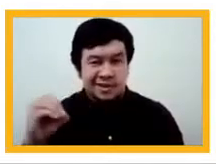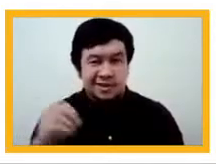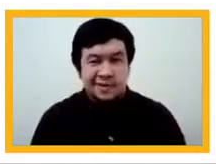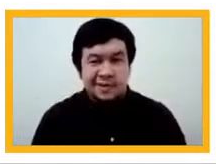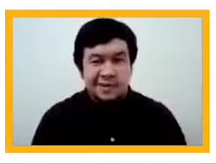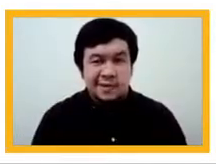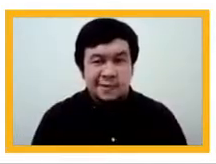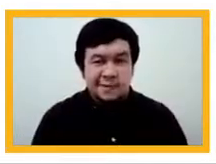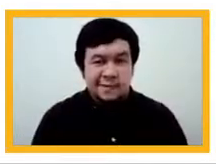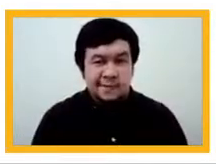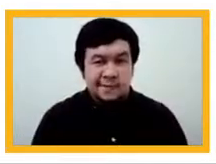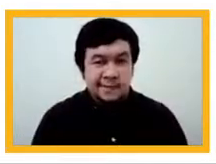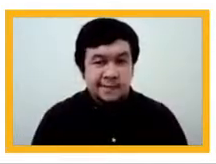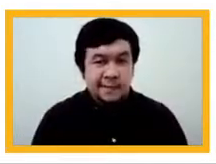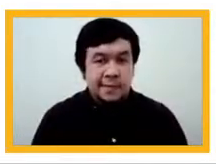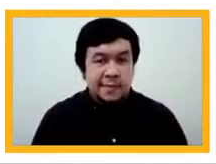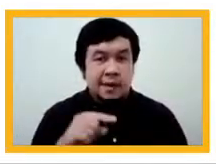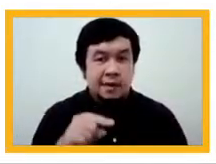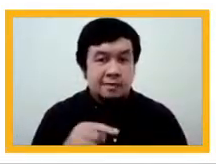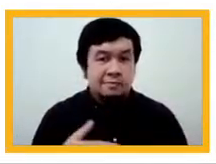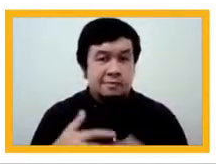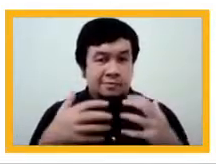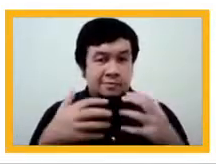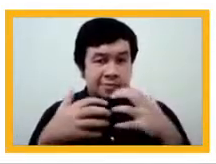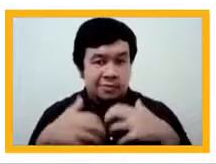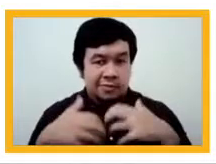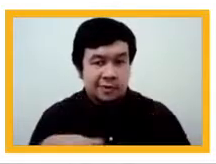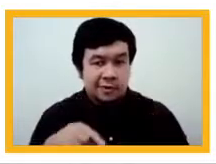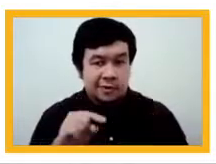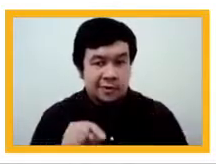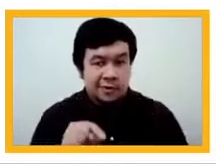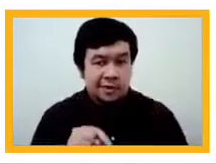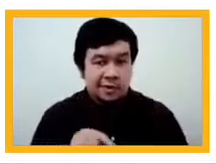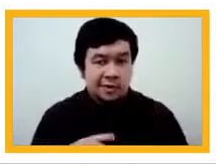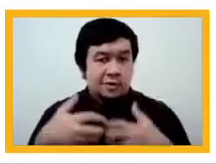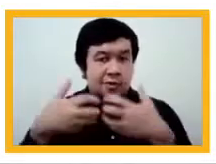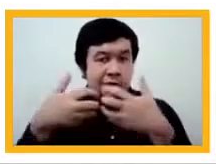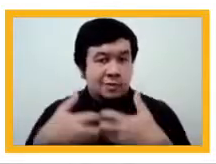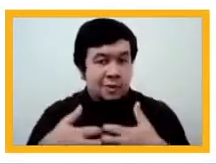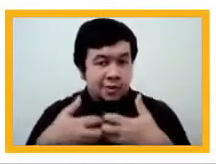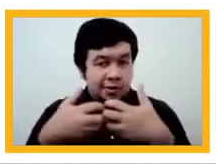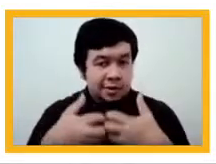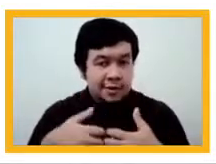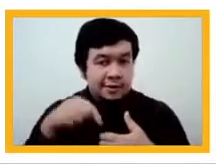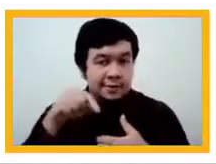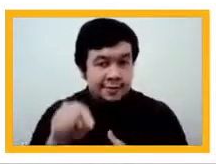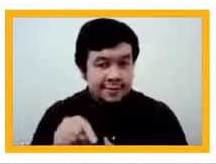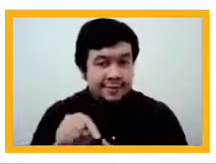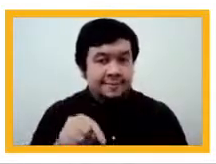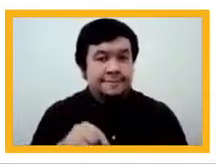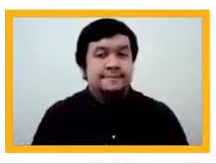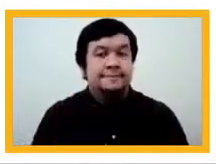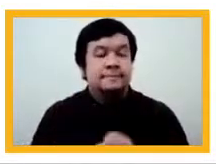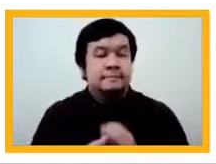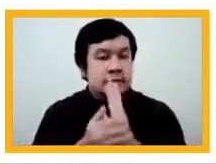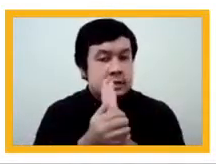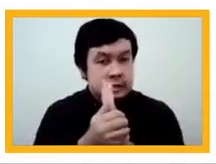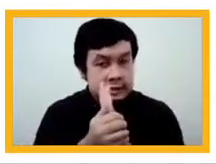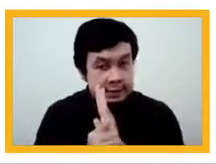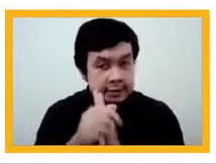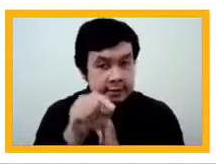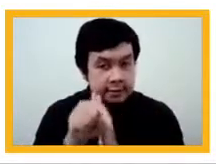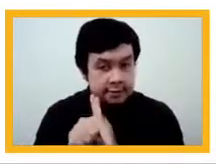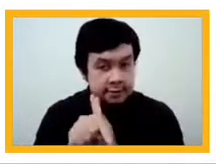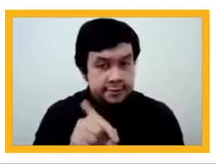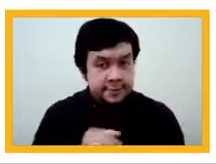machinery, there came an increased need for vast amount of low-skilled labor and less of need